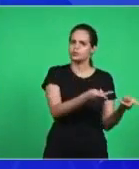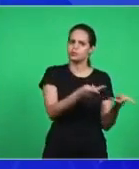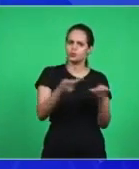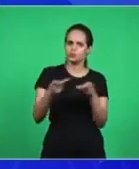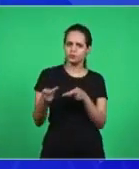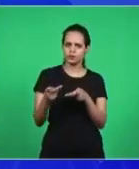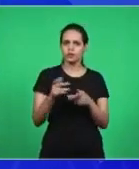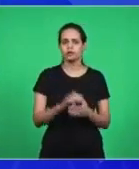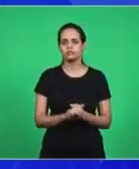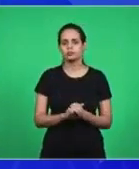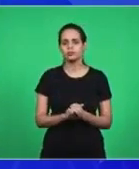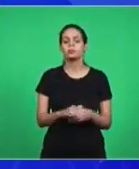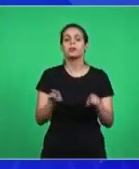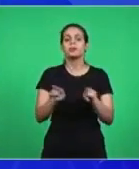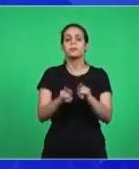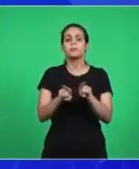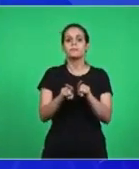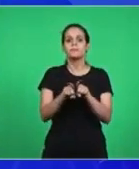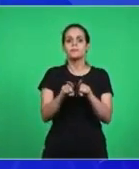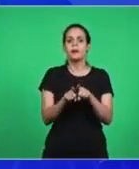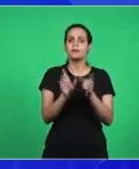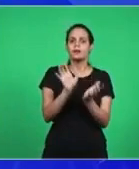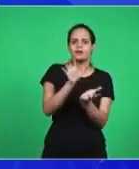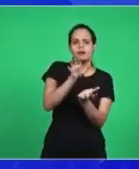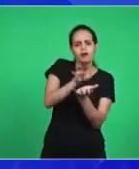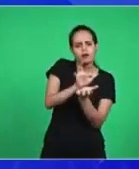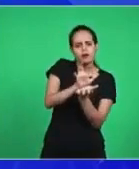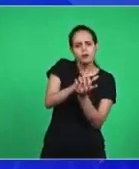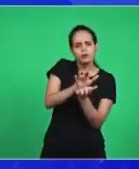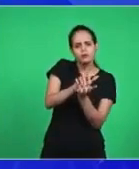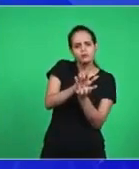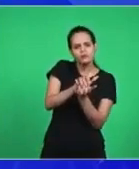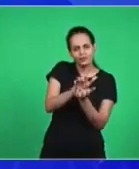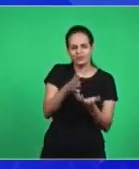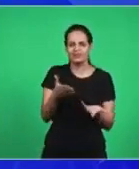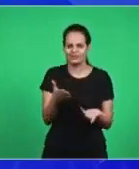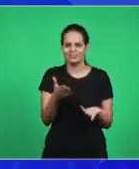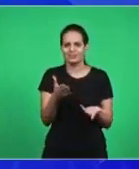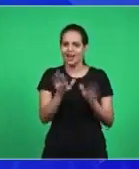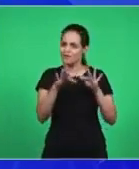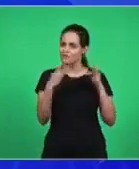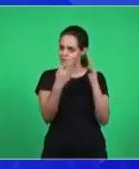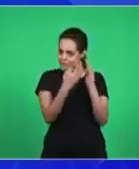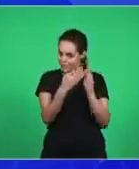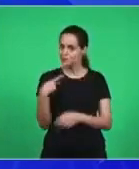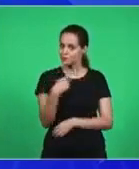service. And a seat of Cantin in the state of Pernambuco, also in Brazil, and the